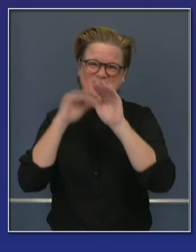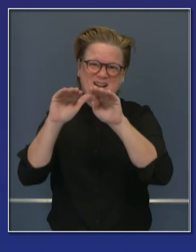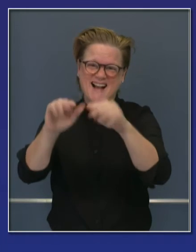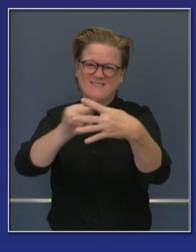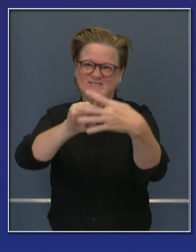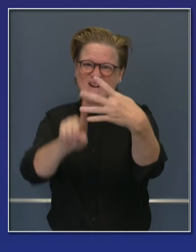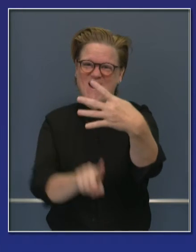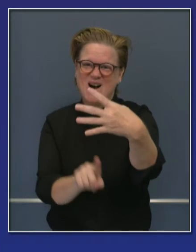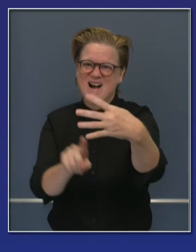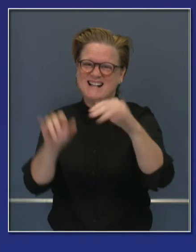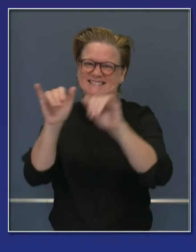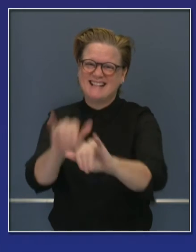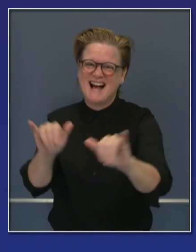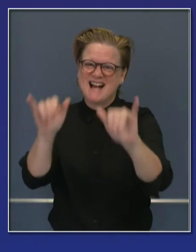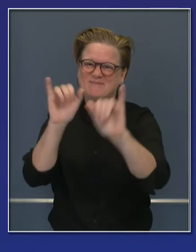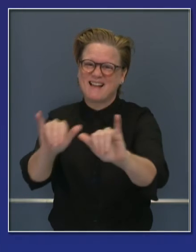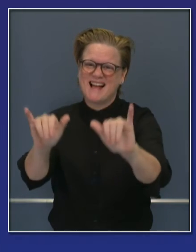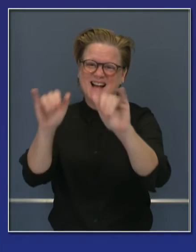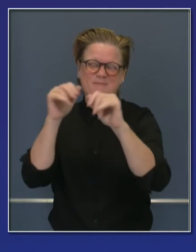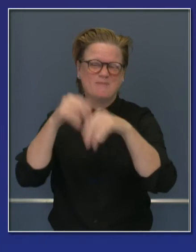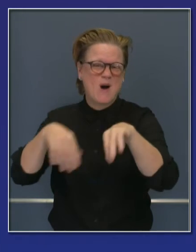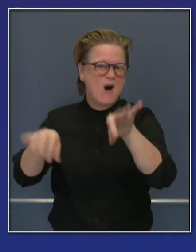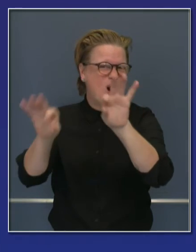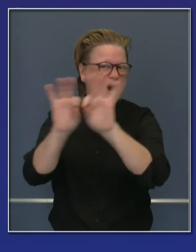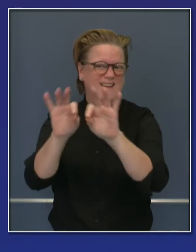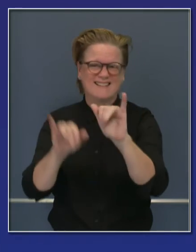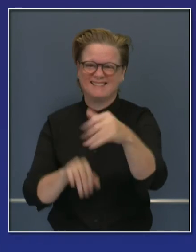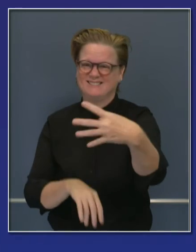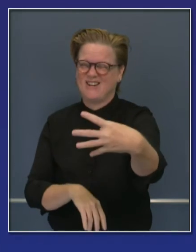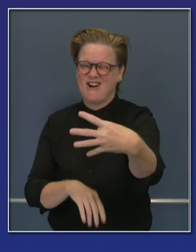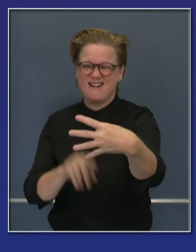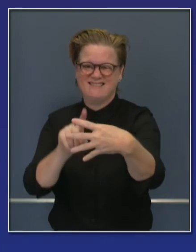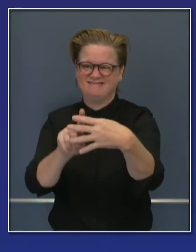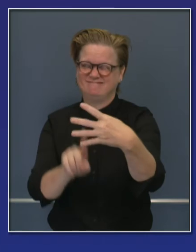And, you know, even as I put it up, I